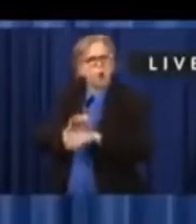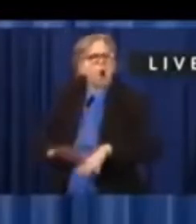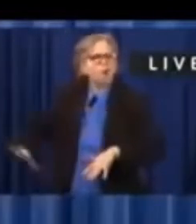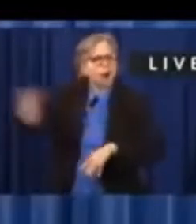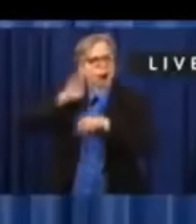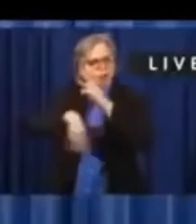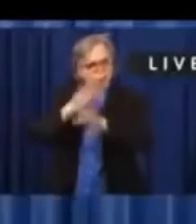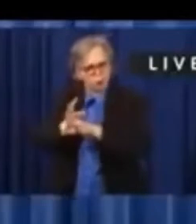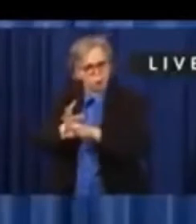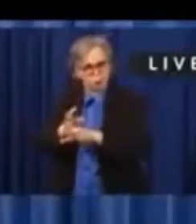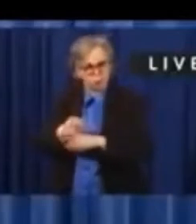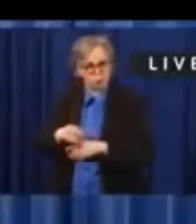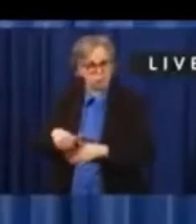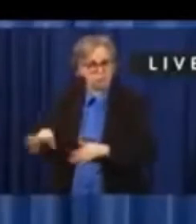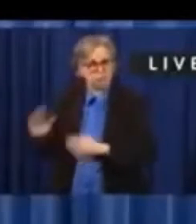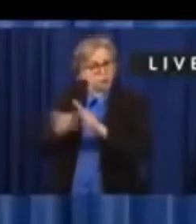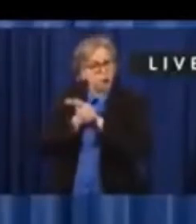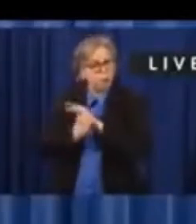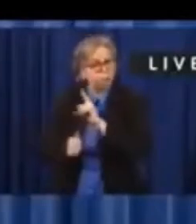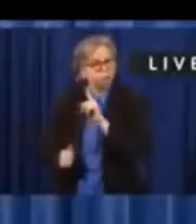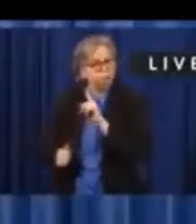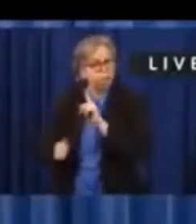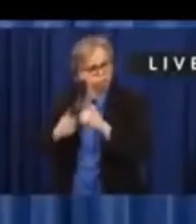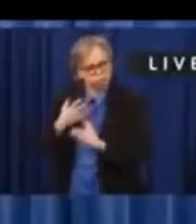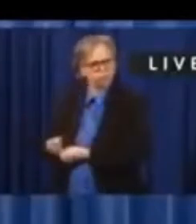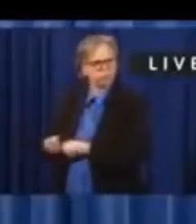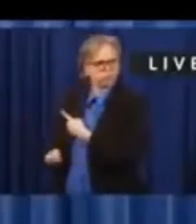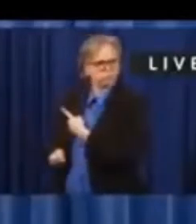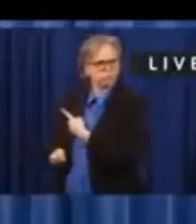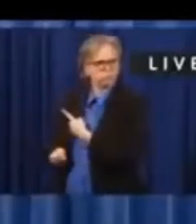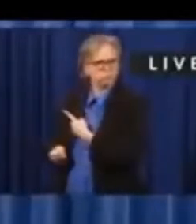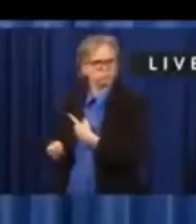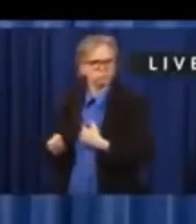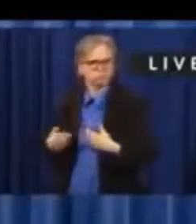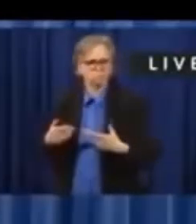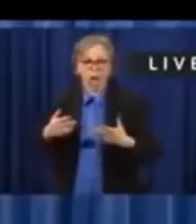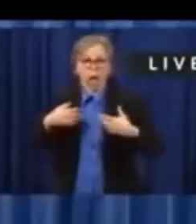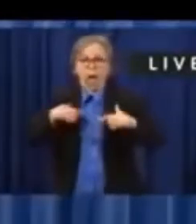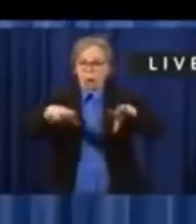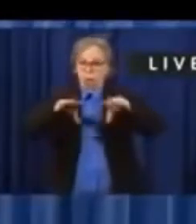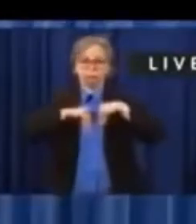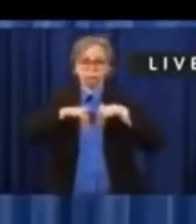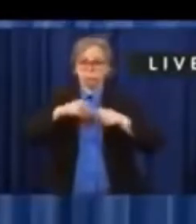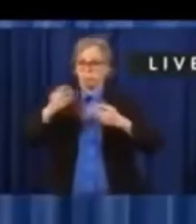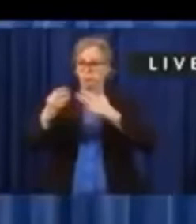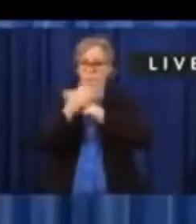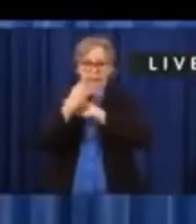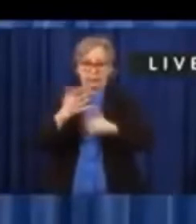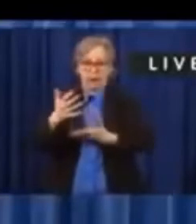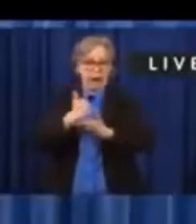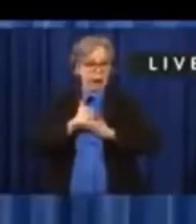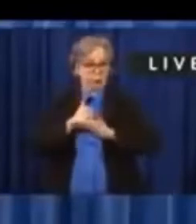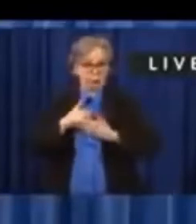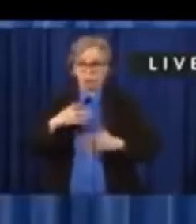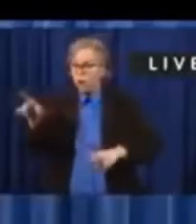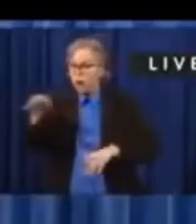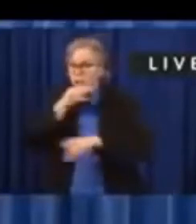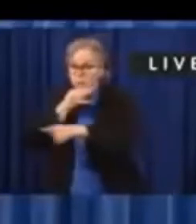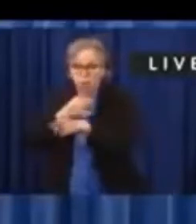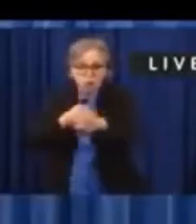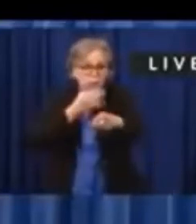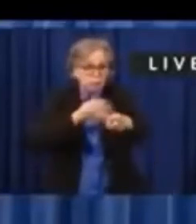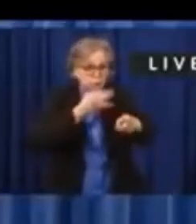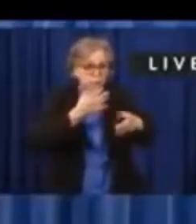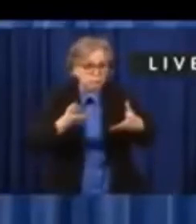they're pretty darn good at and so I'm going to take help somewhere I can get help and where I find expertise I don't have to agree with